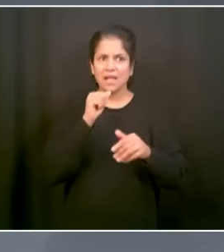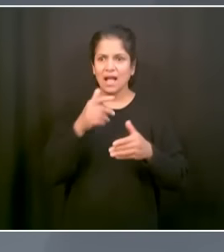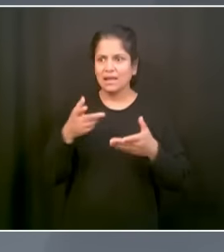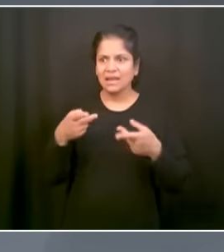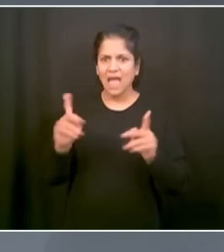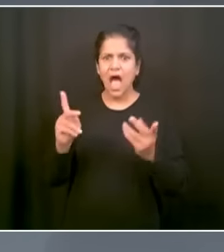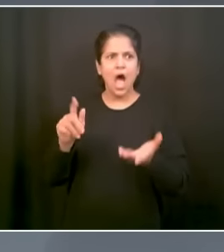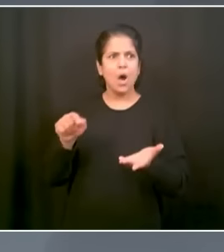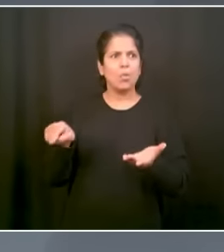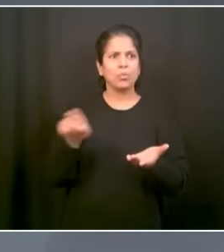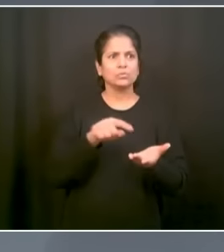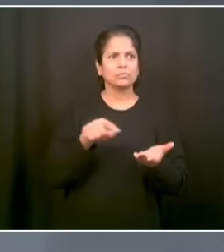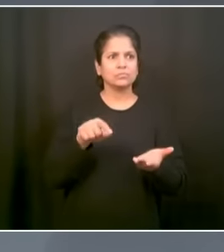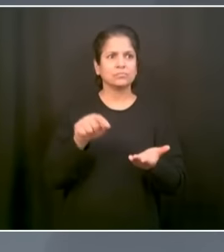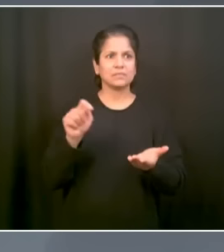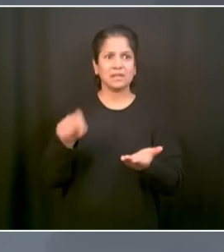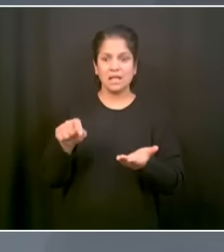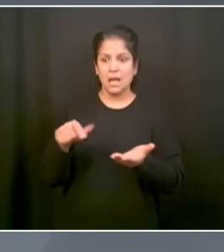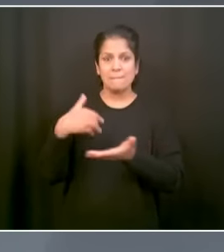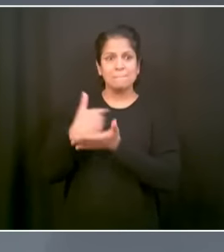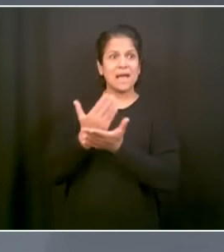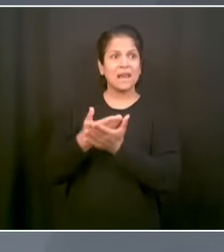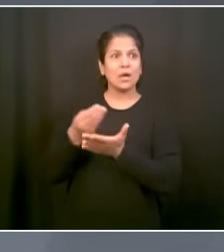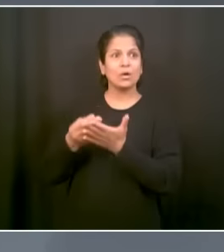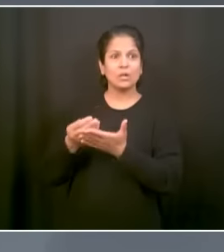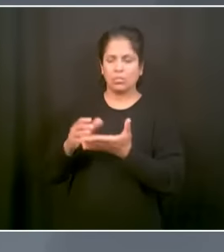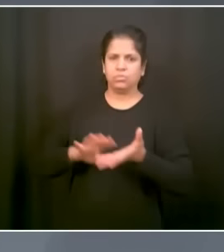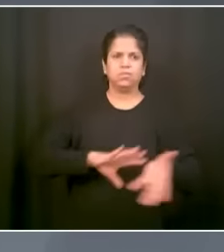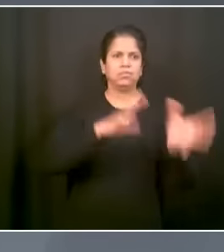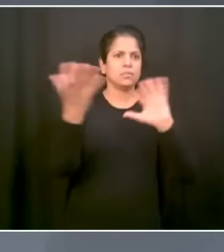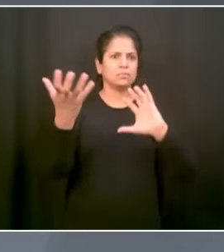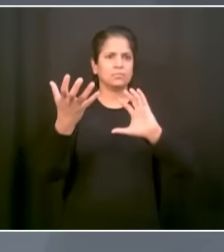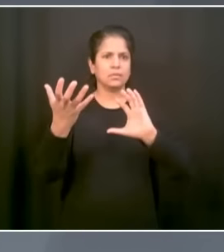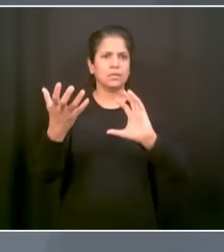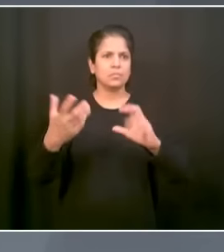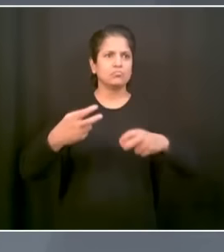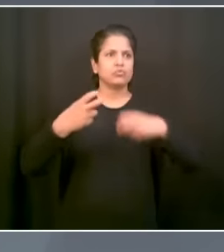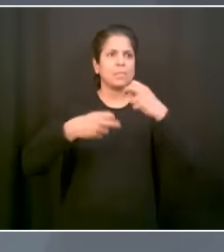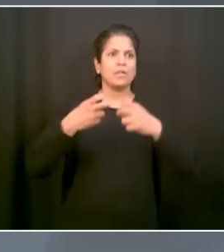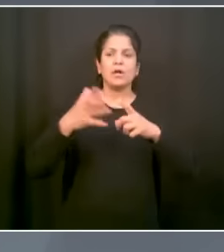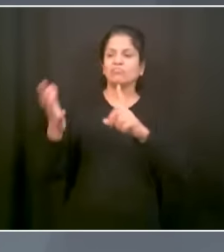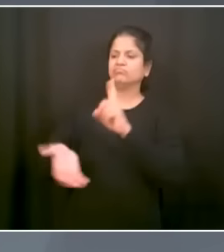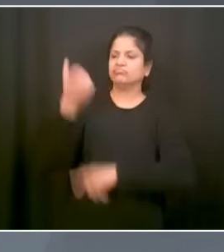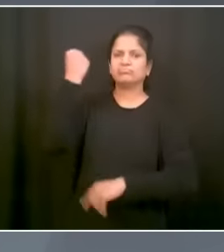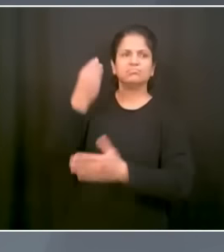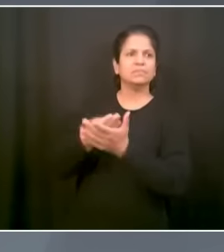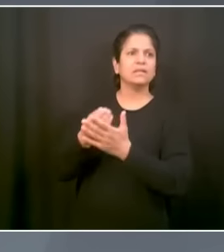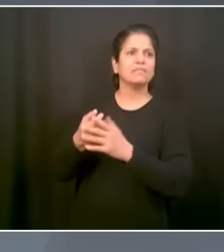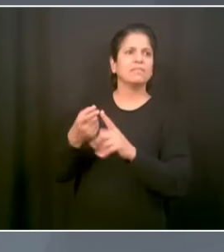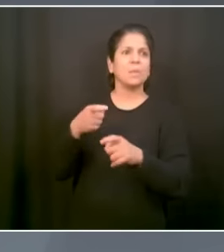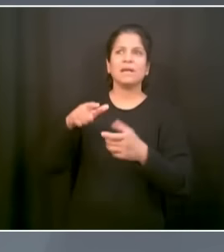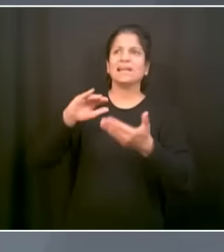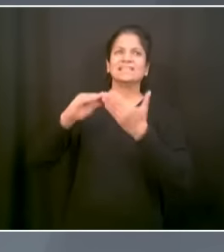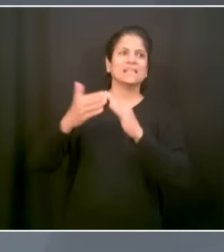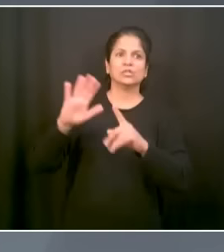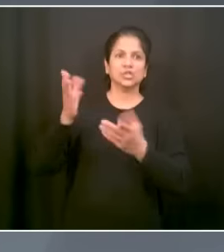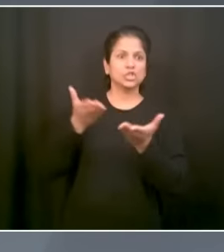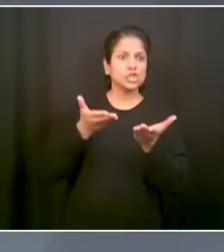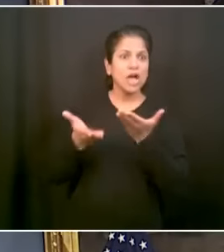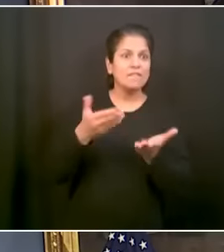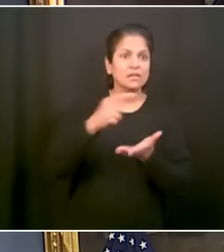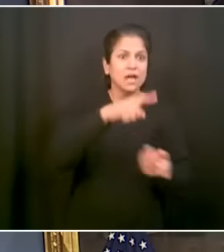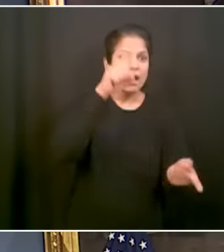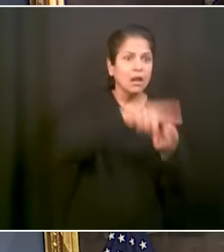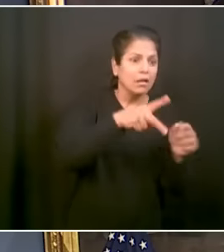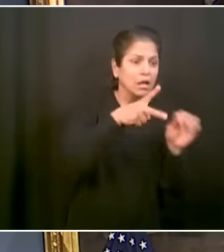fiscal crisis to be the justification for pulling back on the kinds of city services that New Yorkers so desperately and deeply deserve. Back